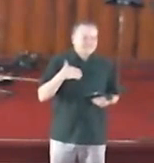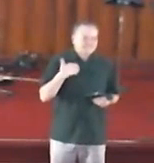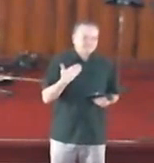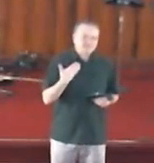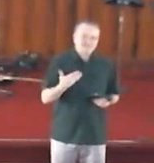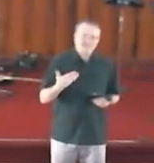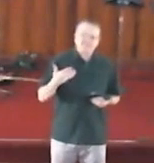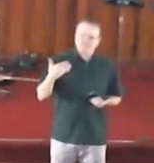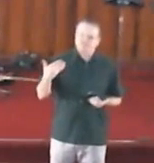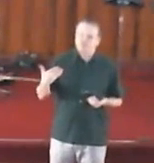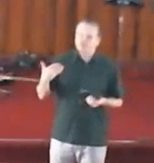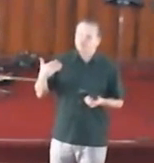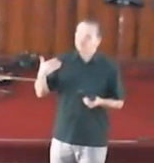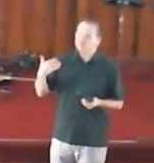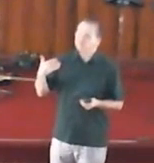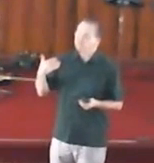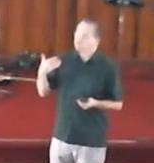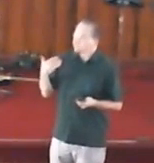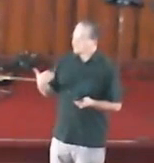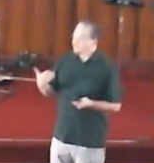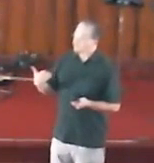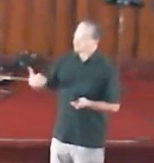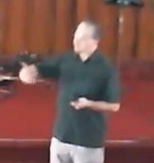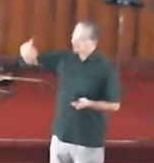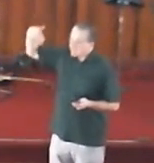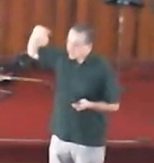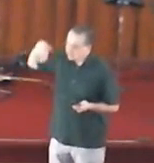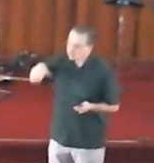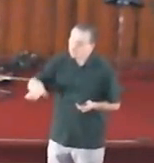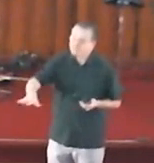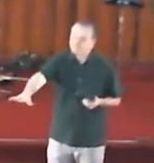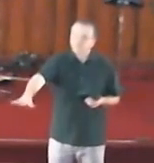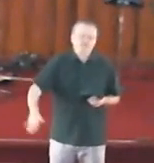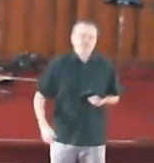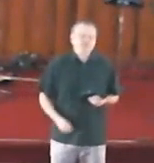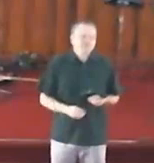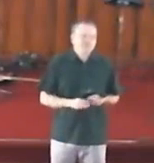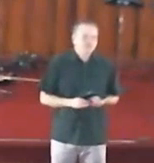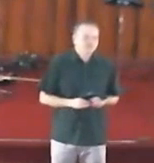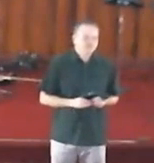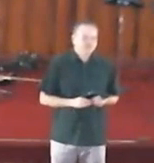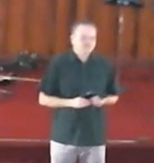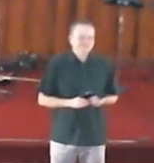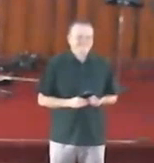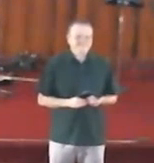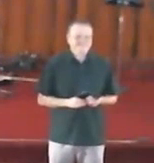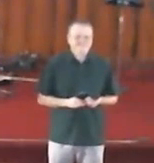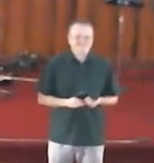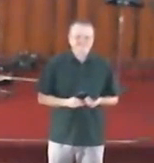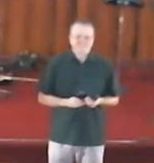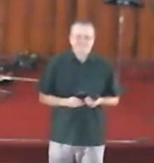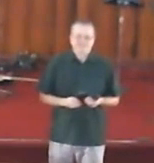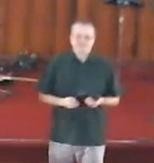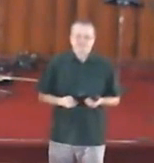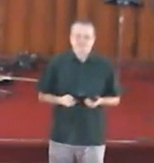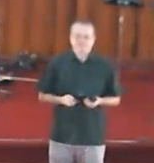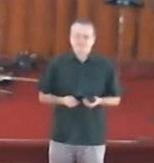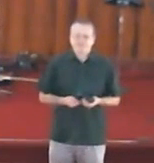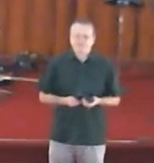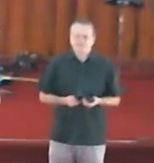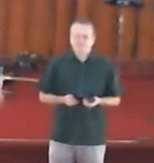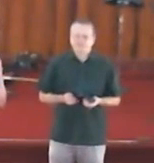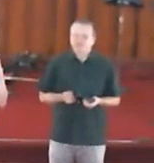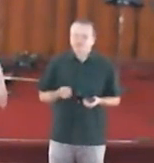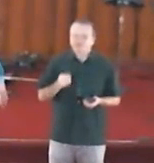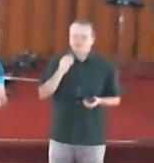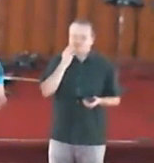¿de qué manera el temor podría bloquear el fluir del poder de Dios? So let me ask you, in what ways could